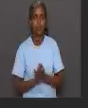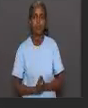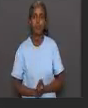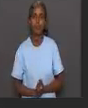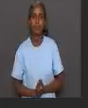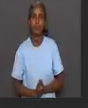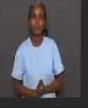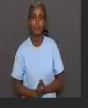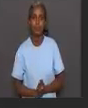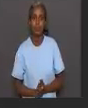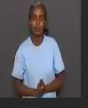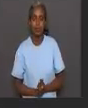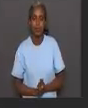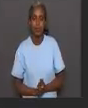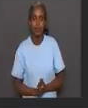Time's up.